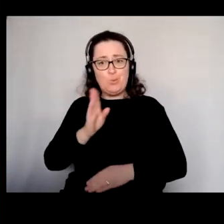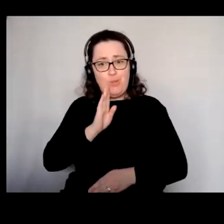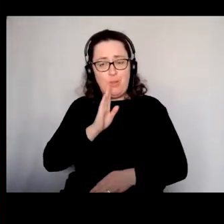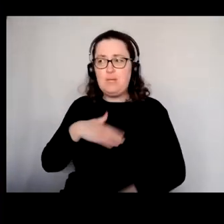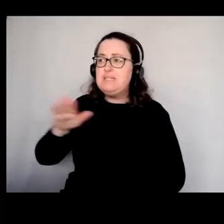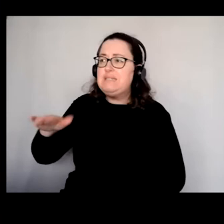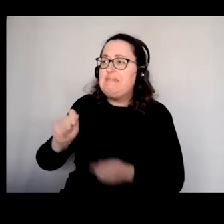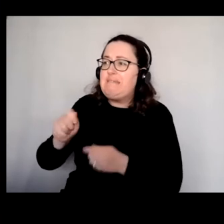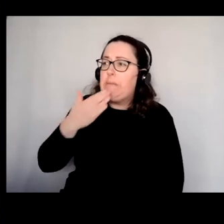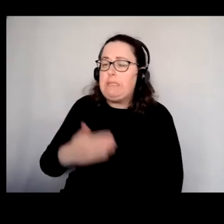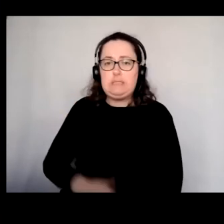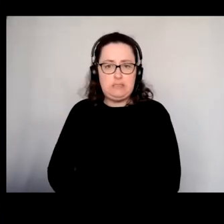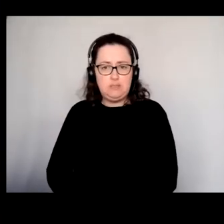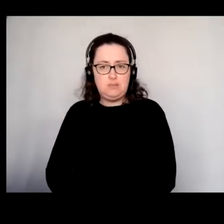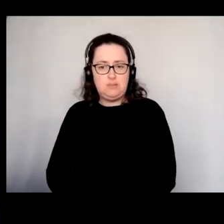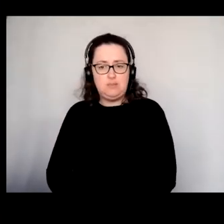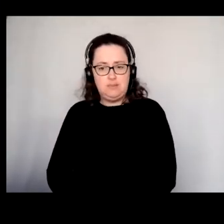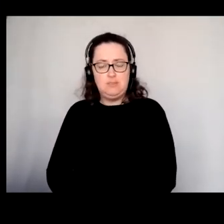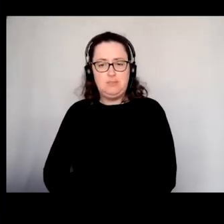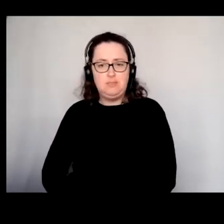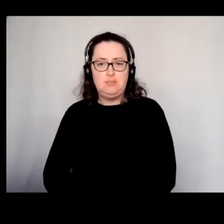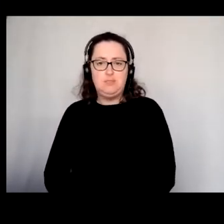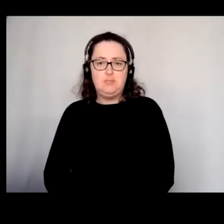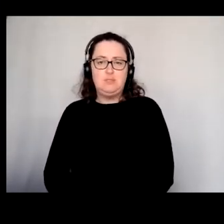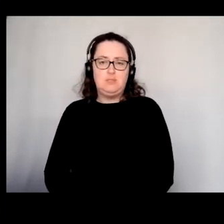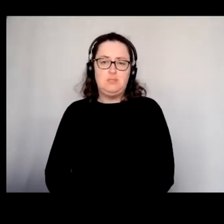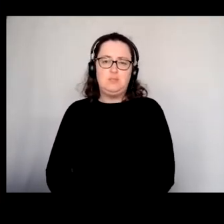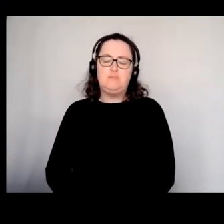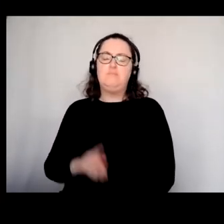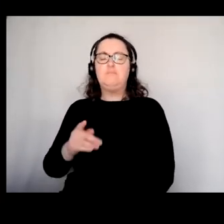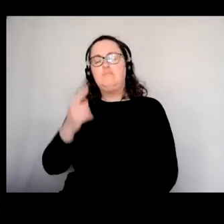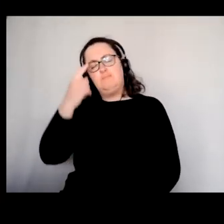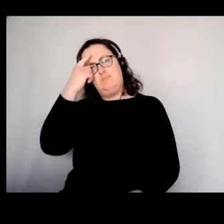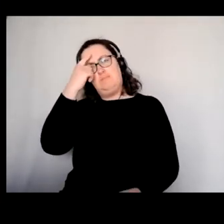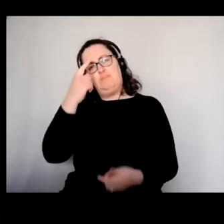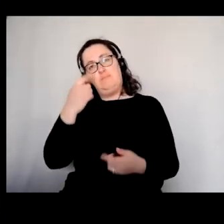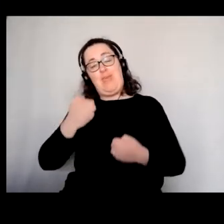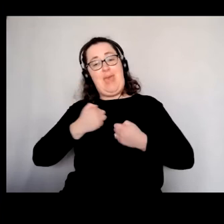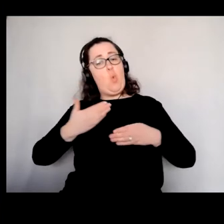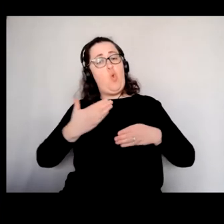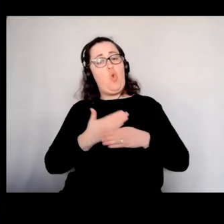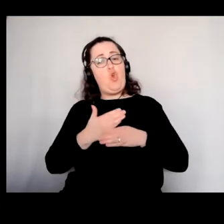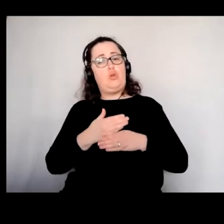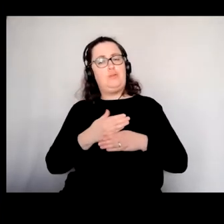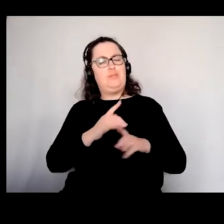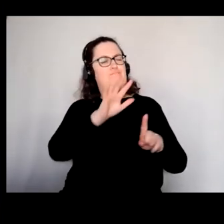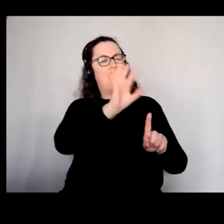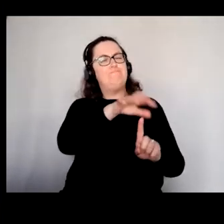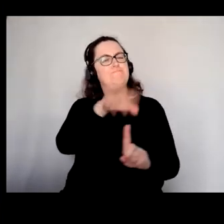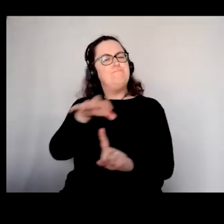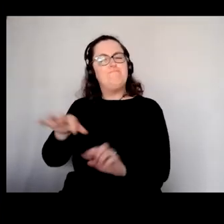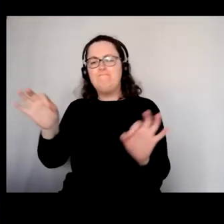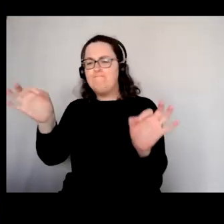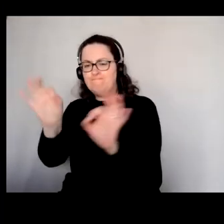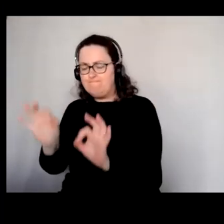ourselves. Yes. It made me think that if our work is not held in those institutions, you